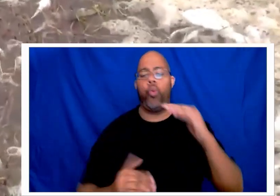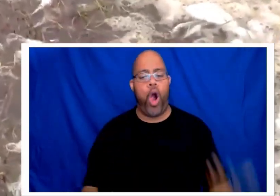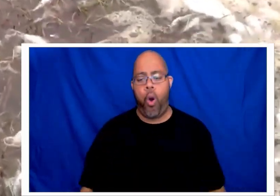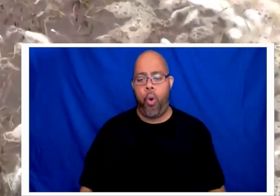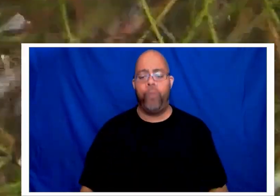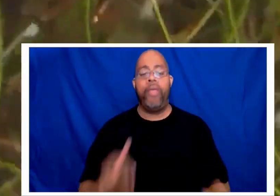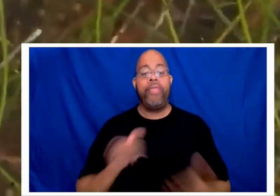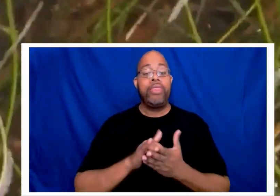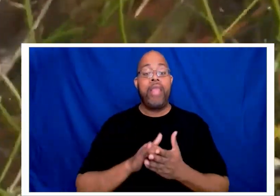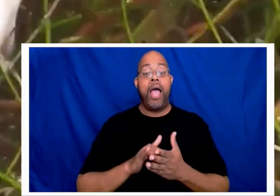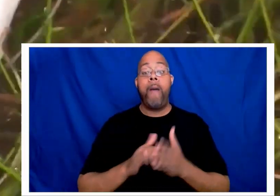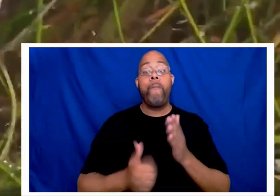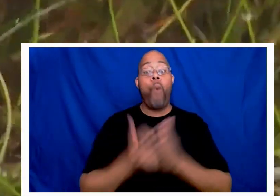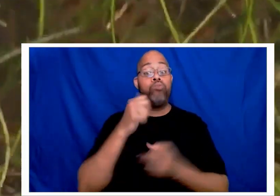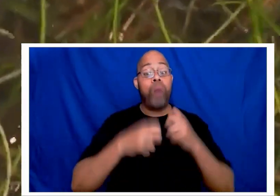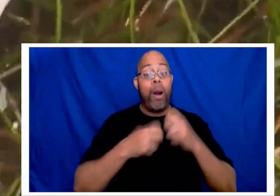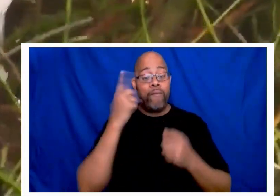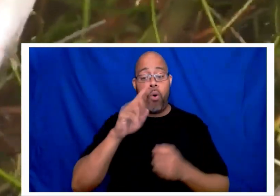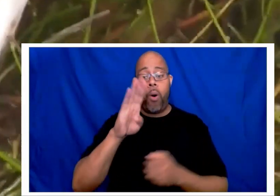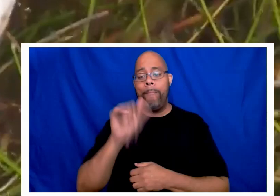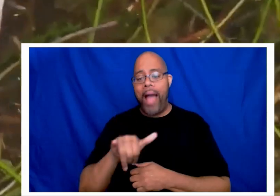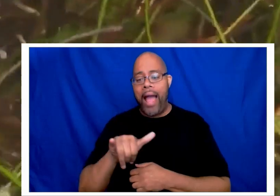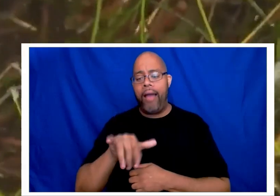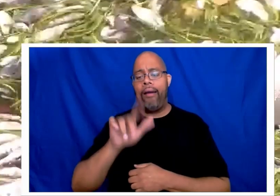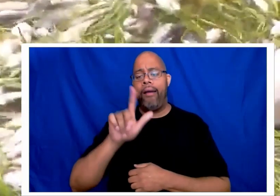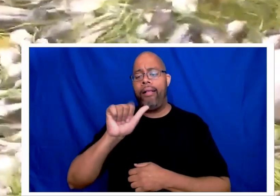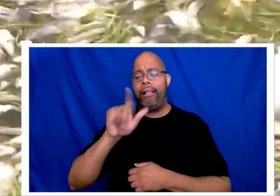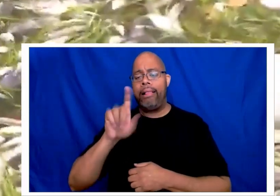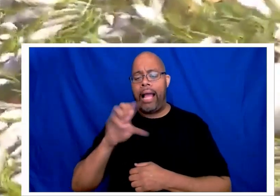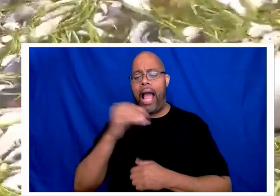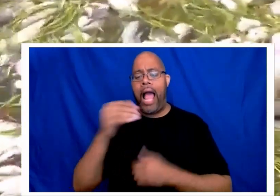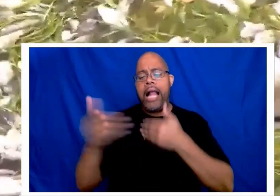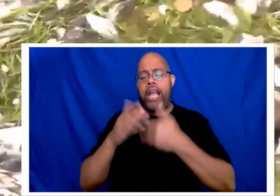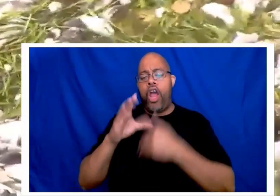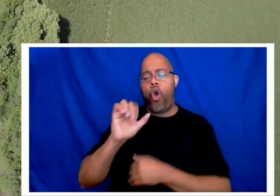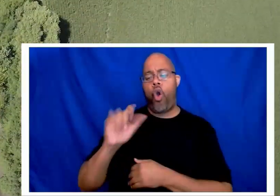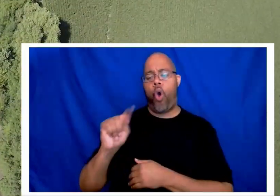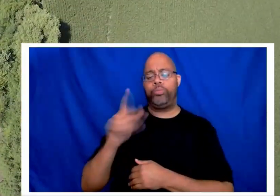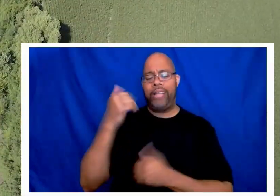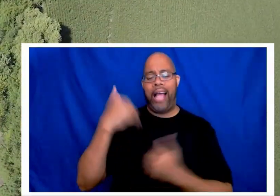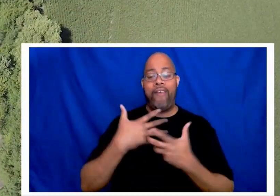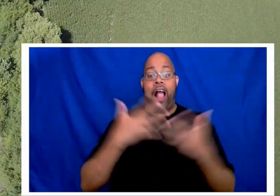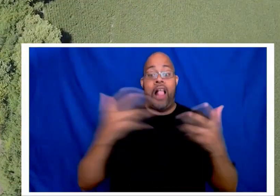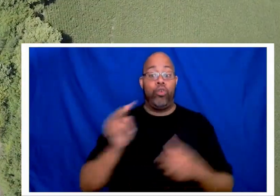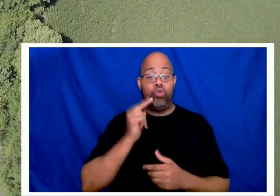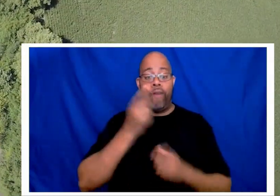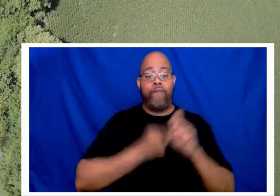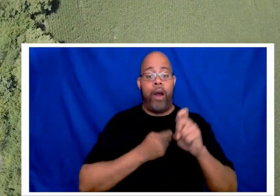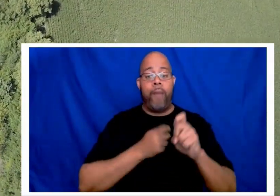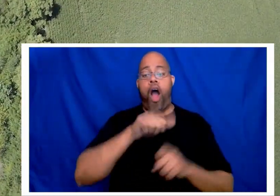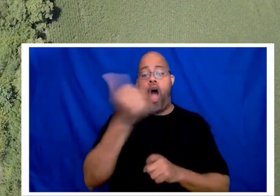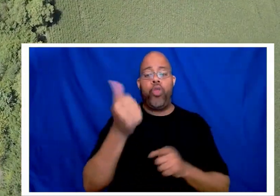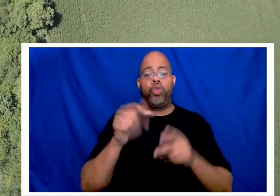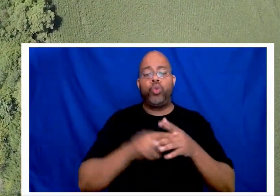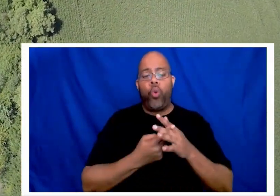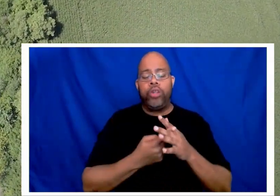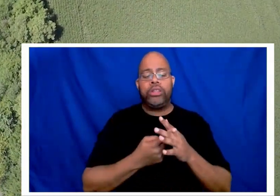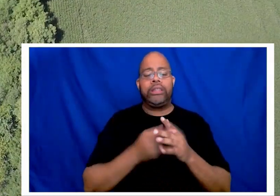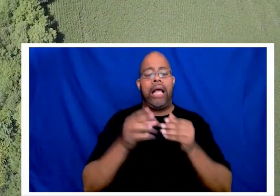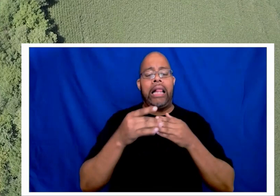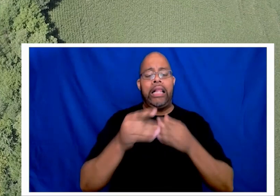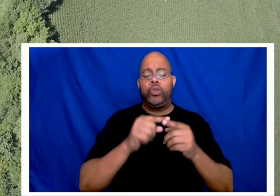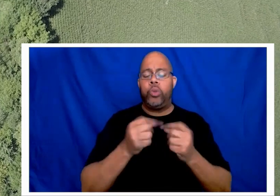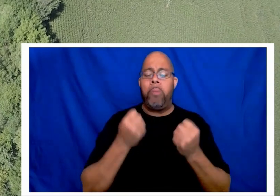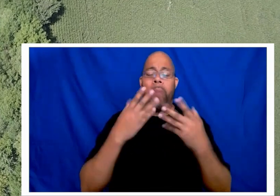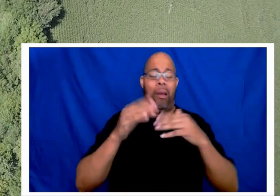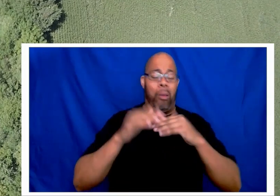a problem for bays, lakes, and coastal water since they receive excess nutrients from upstream sources and can lead to hundreds, if not thousands,